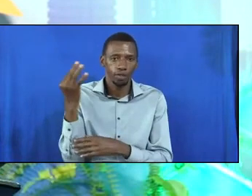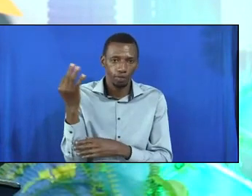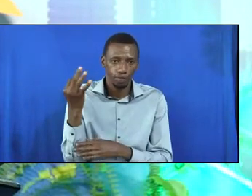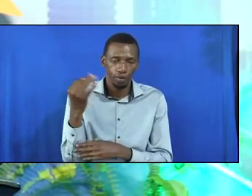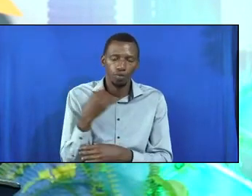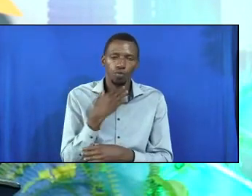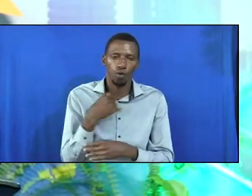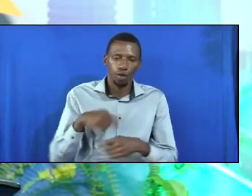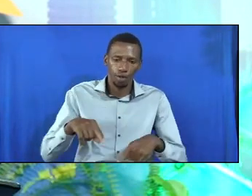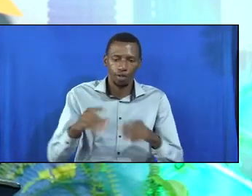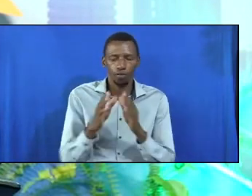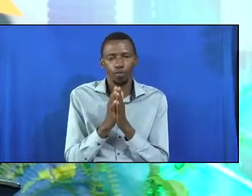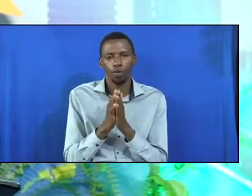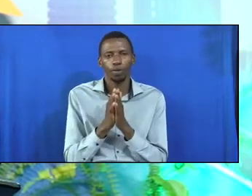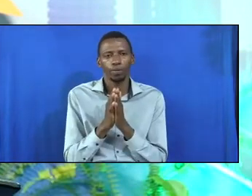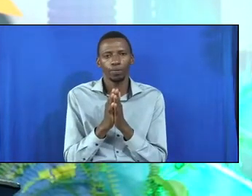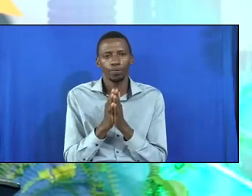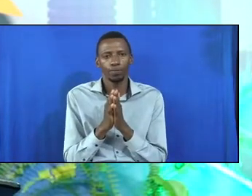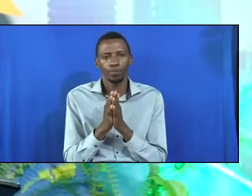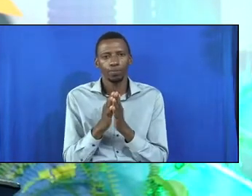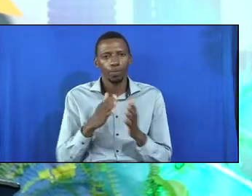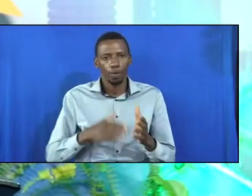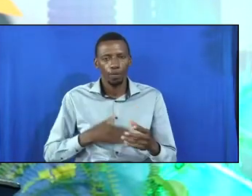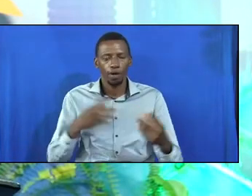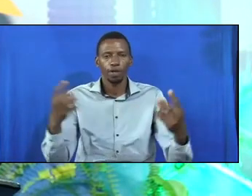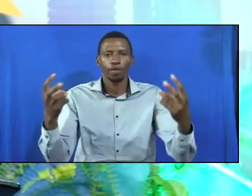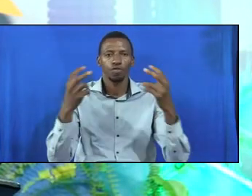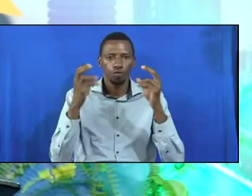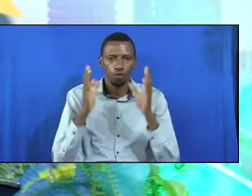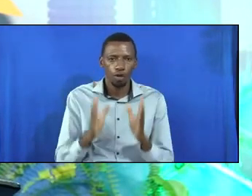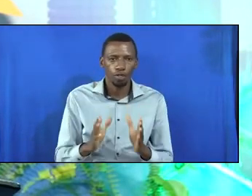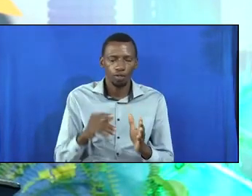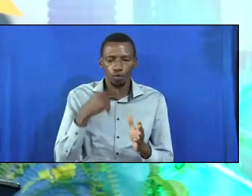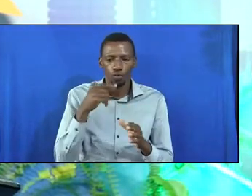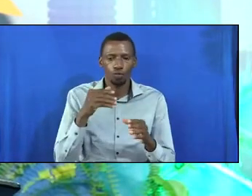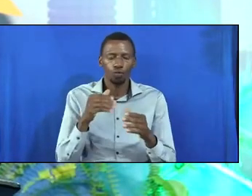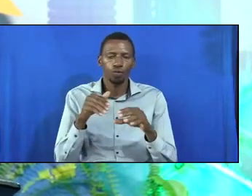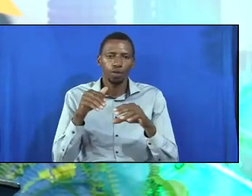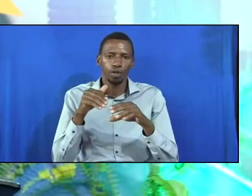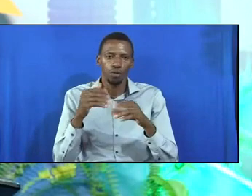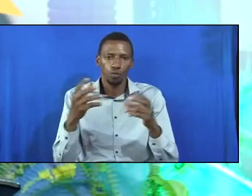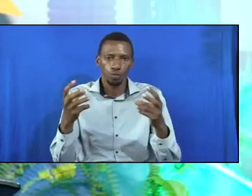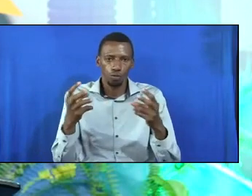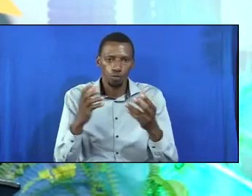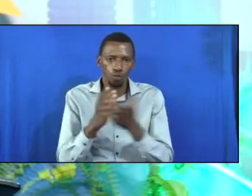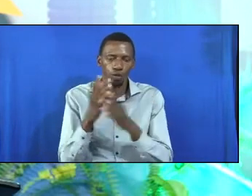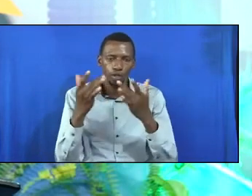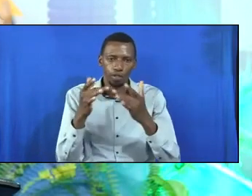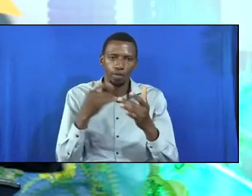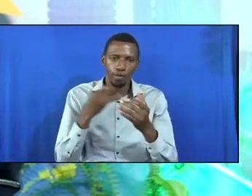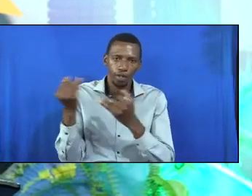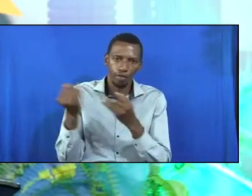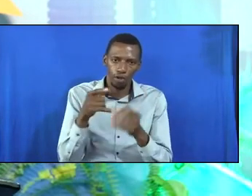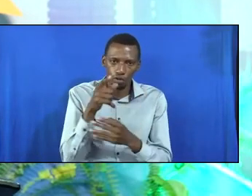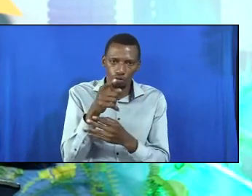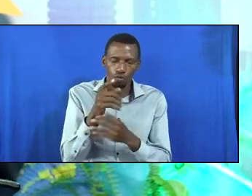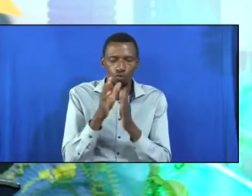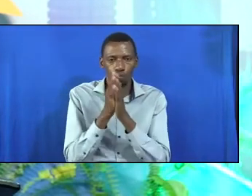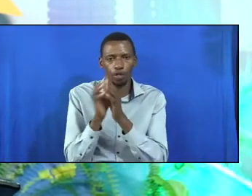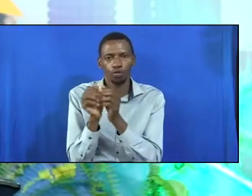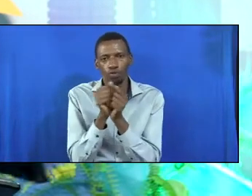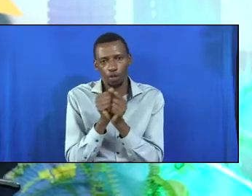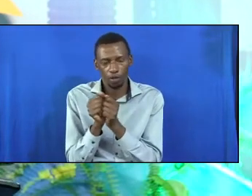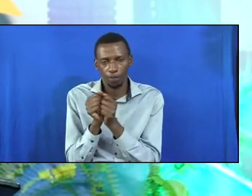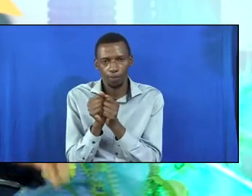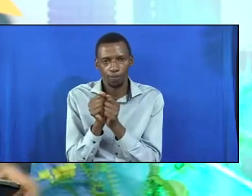pray. My viewers online, I'm inviting you so that we pray together. All in attendance, I'm